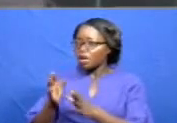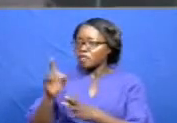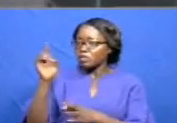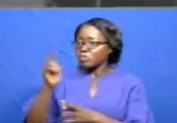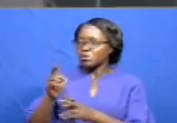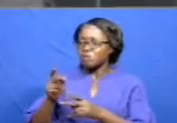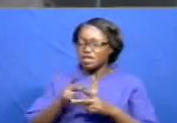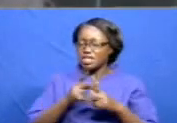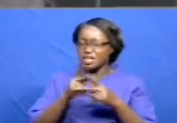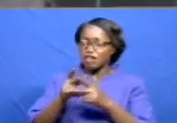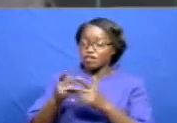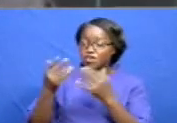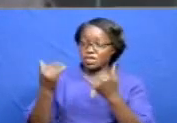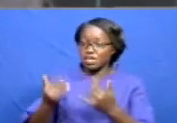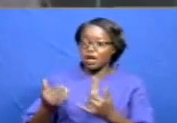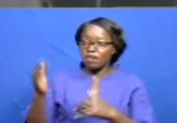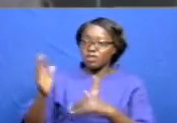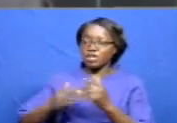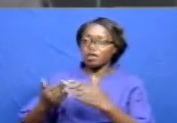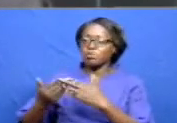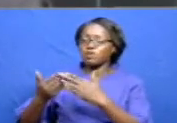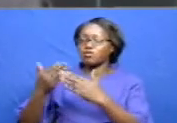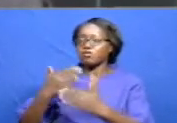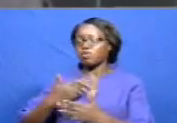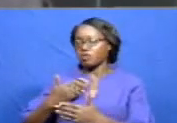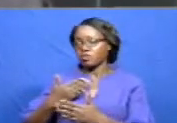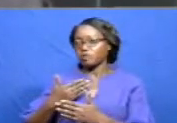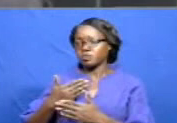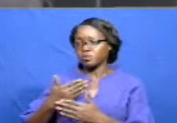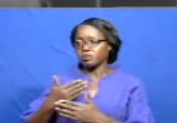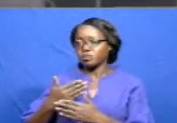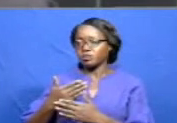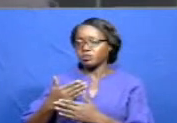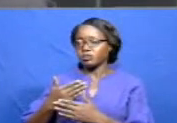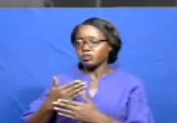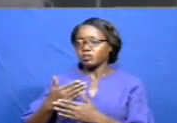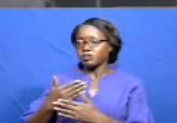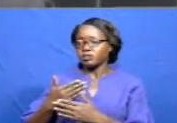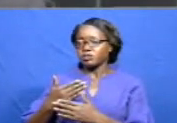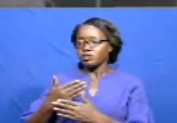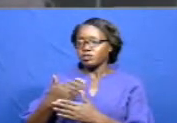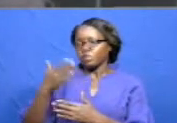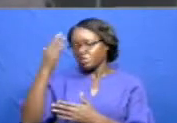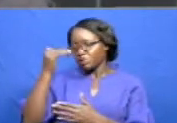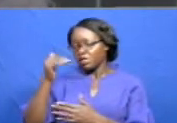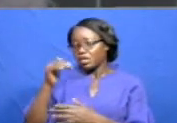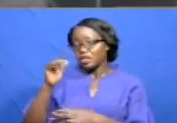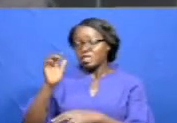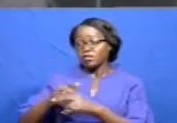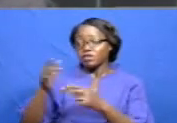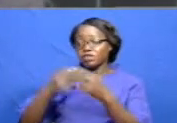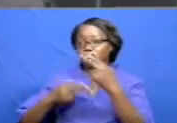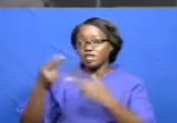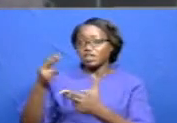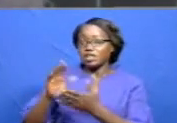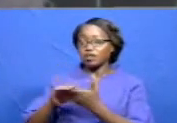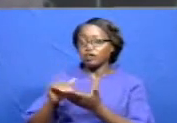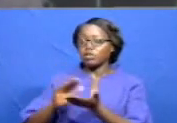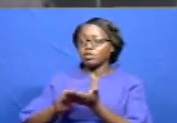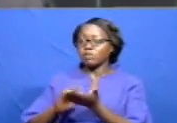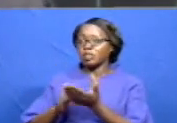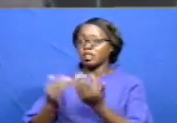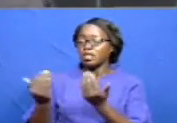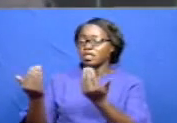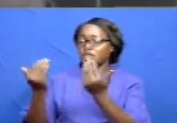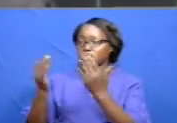more careful now than even when it was a month or 2 months ago, because, you know, the infection rate is much higher. And I think I'd like to commend our viewers